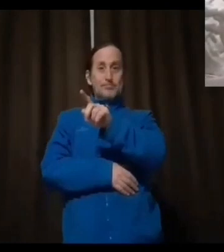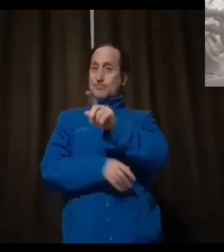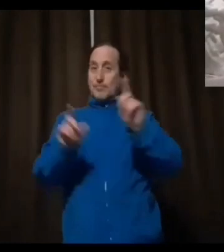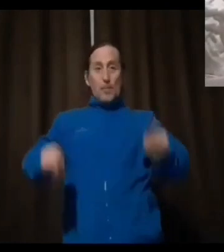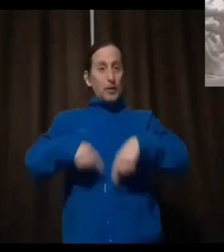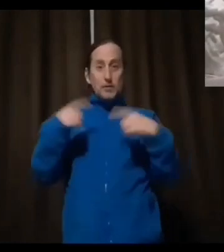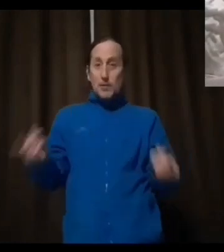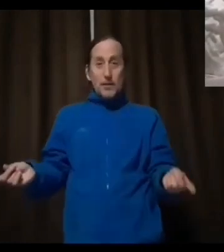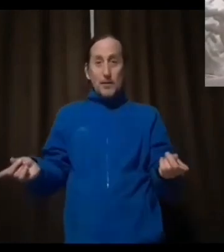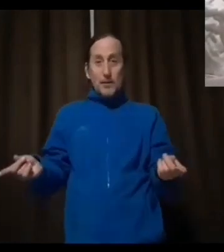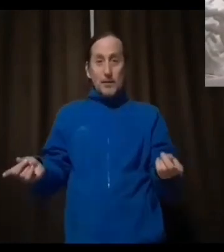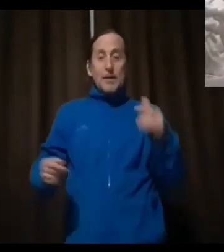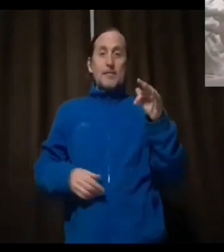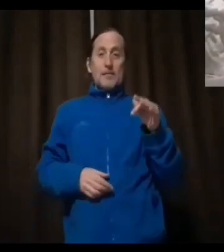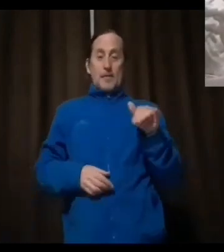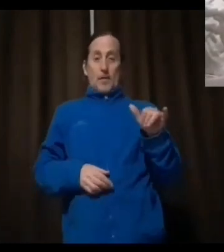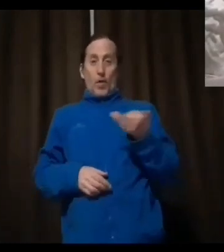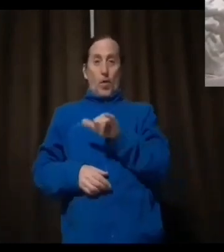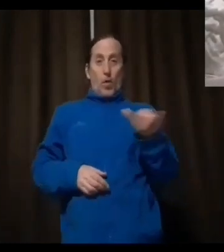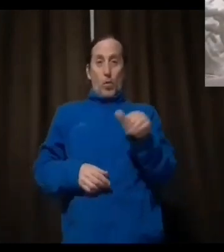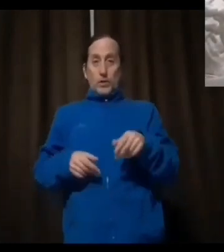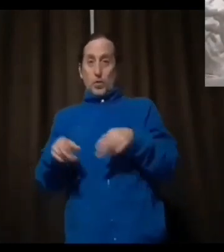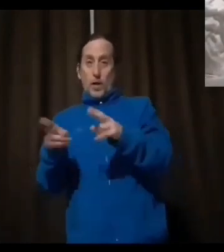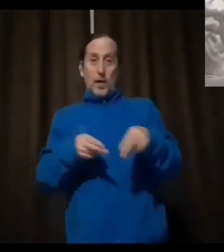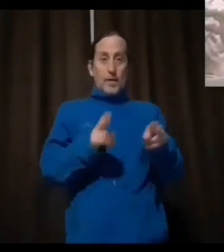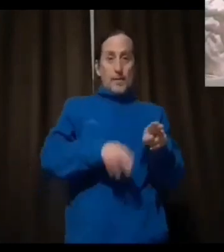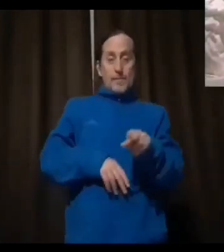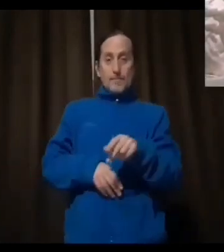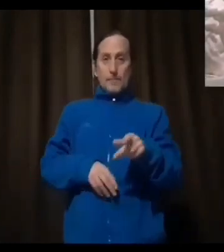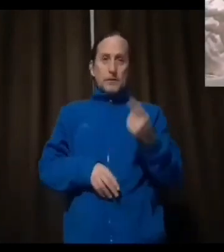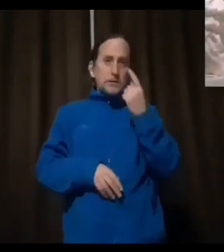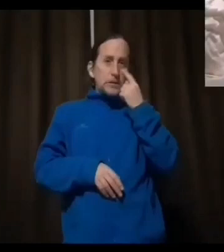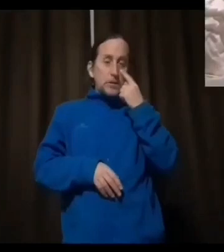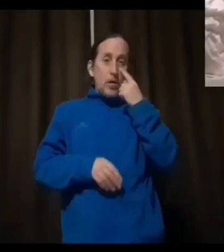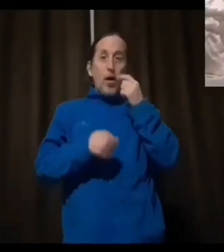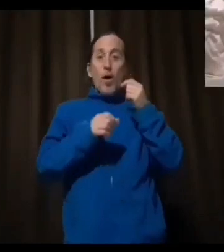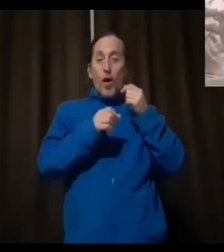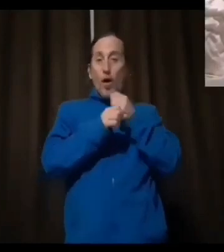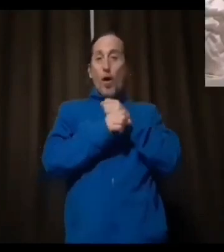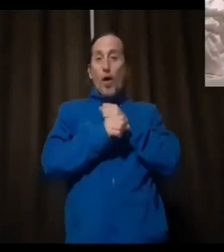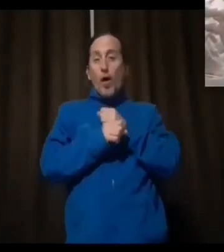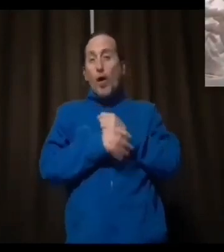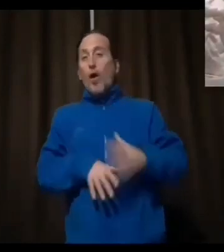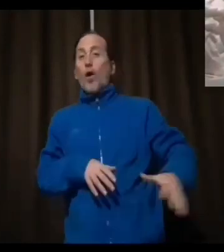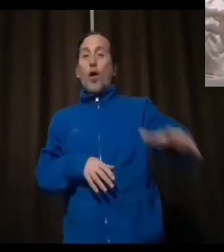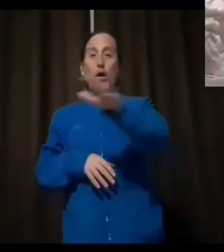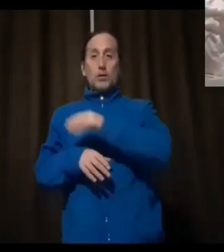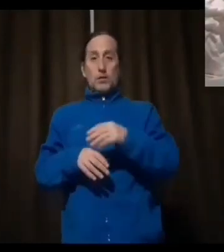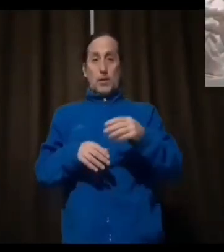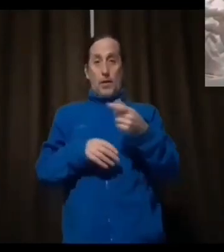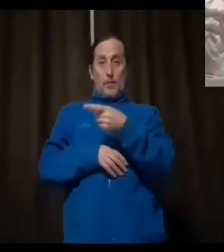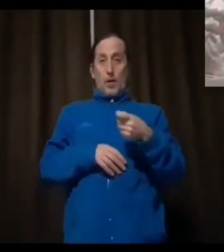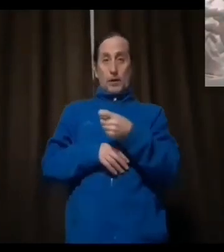we find that every particle makes it through. I'm going to do it in a minute. But and initially I thought we